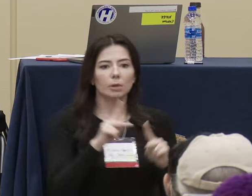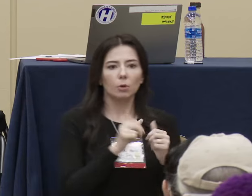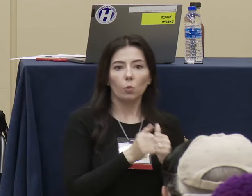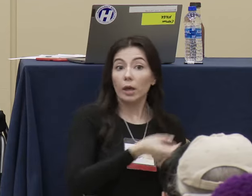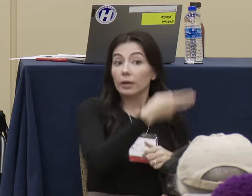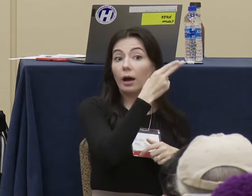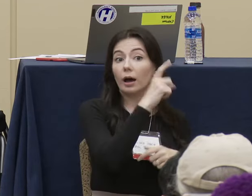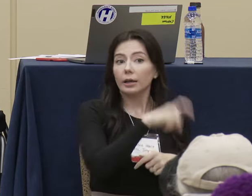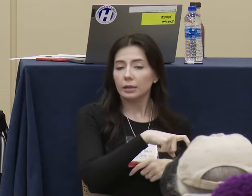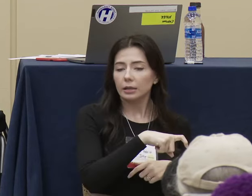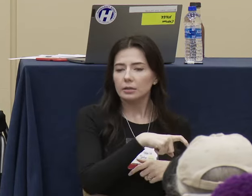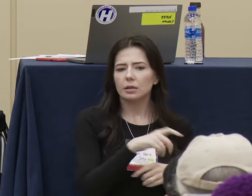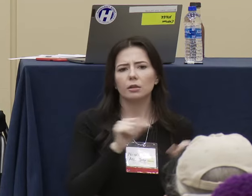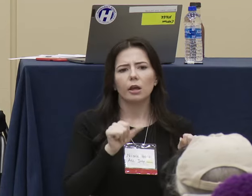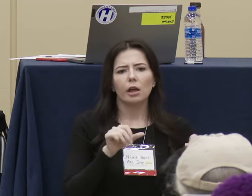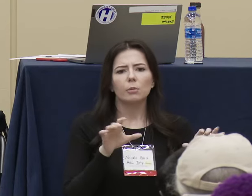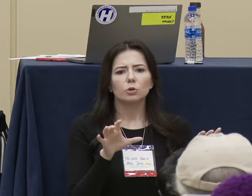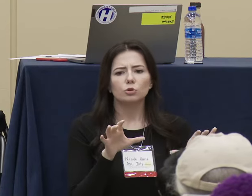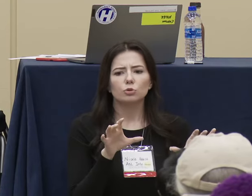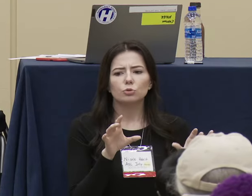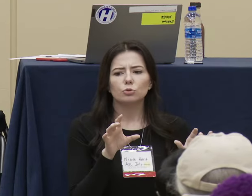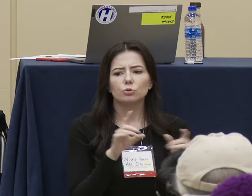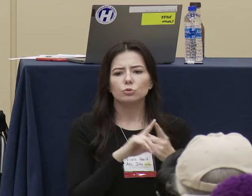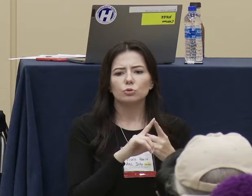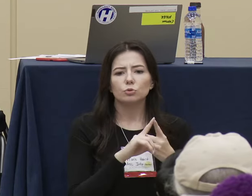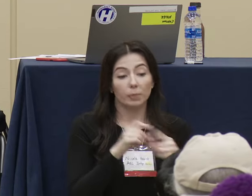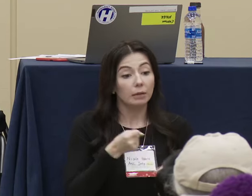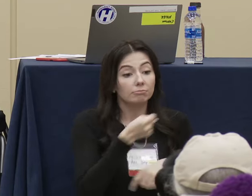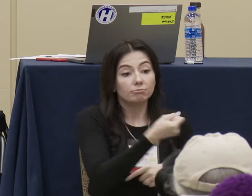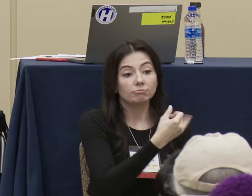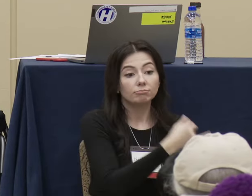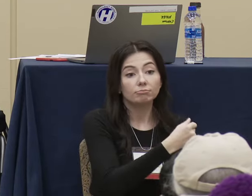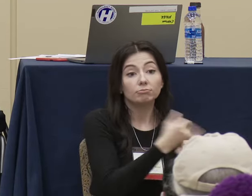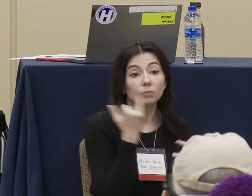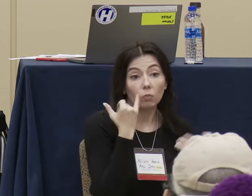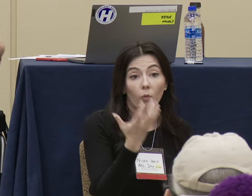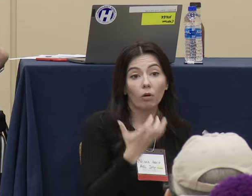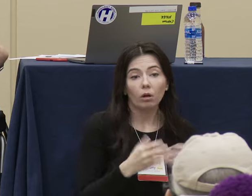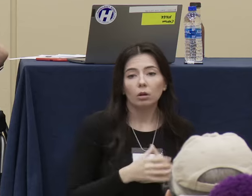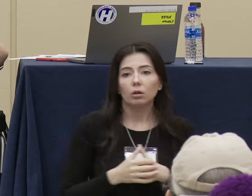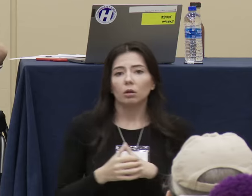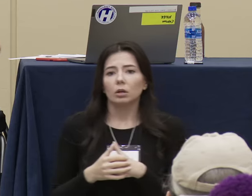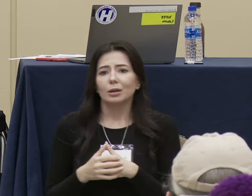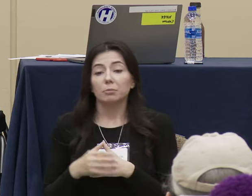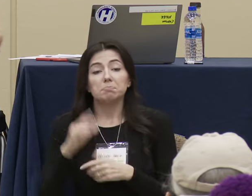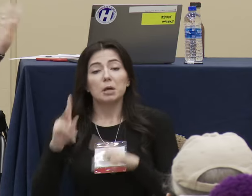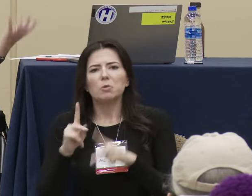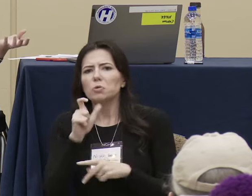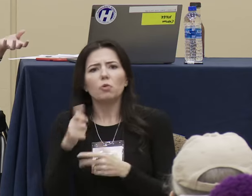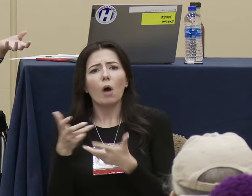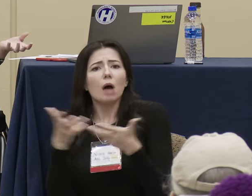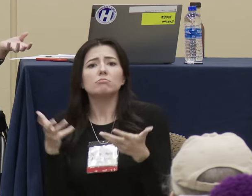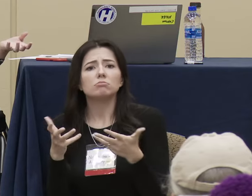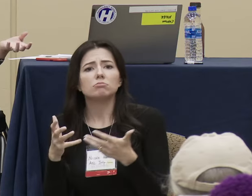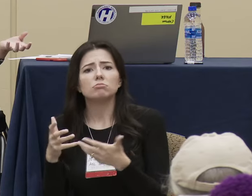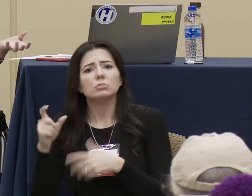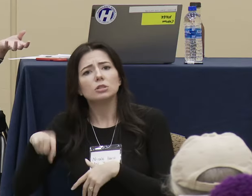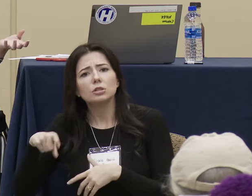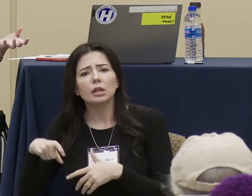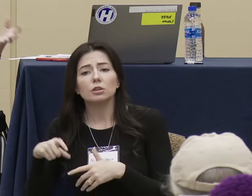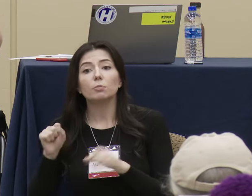to be in institutions. For people who have lesser needs, they should live in